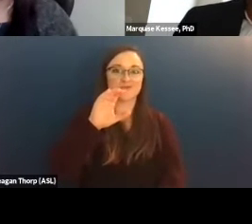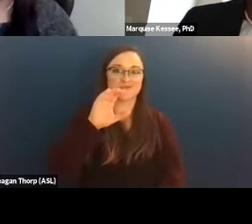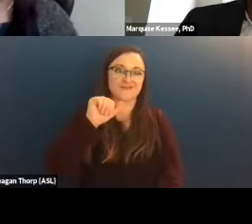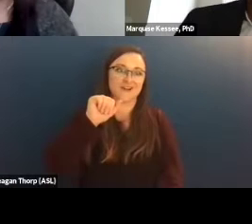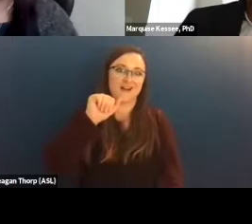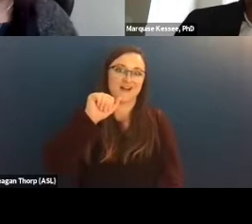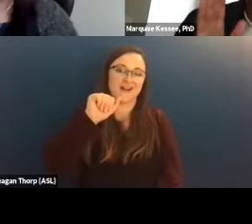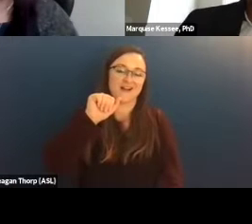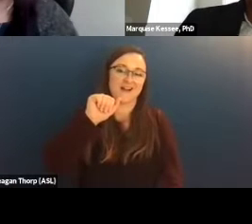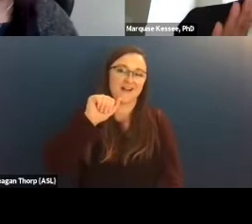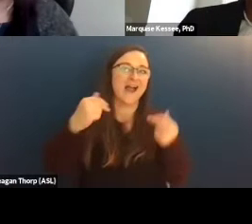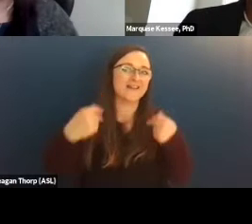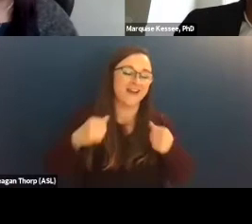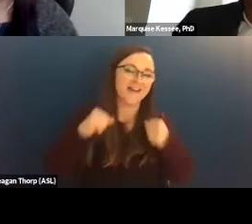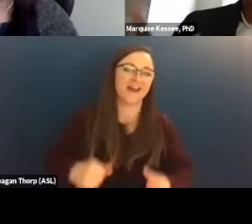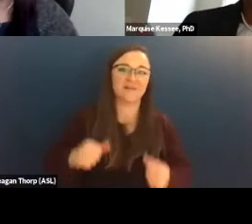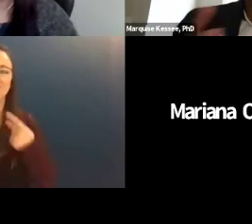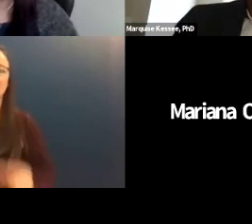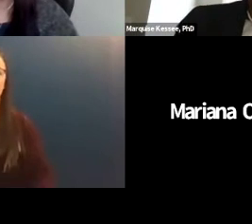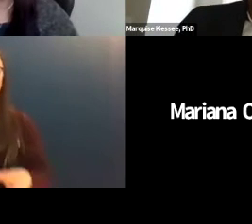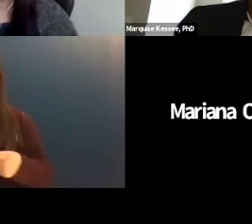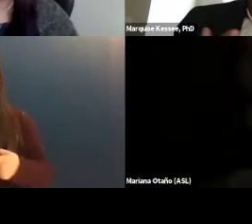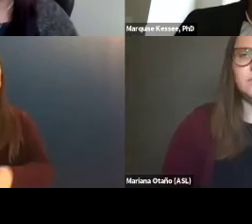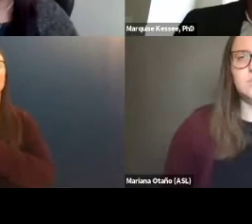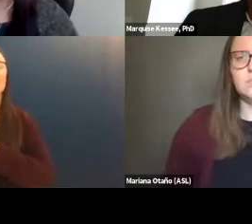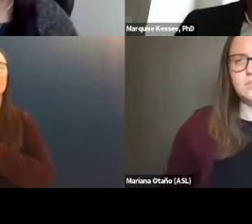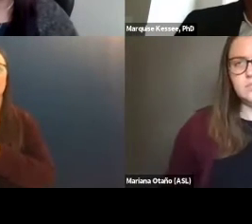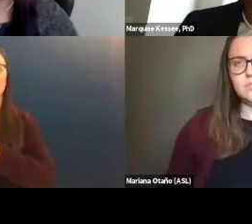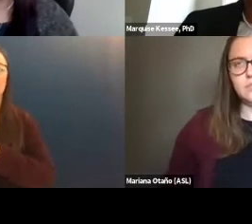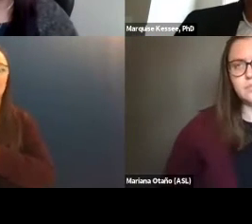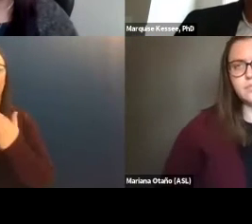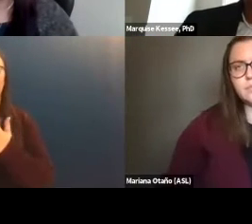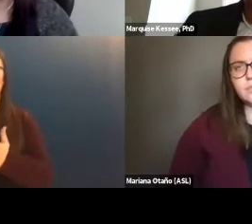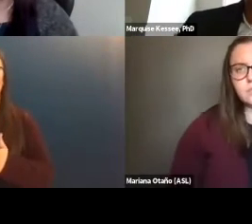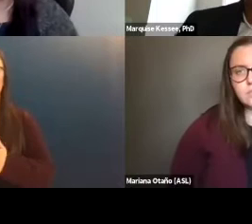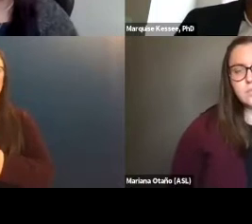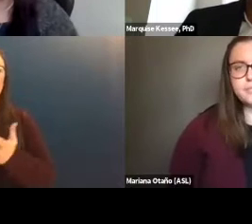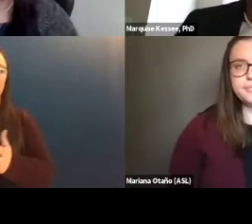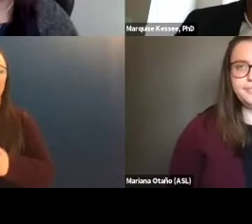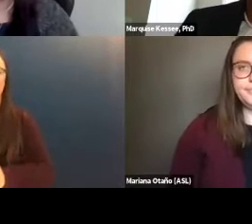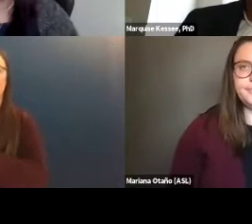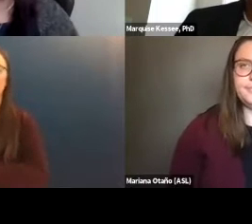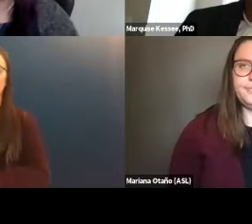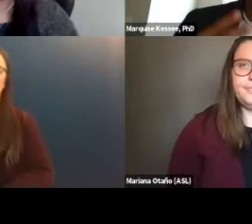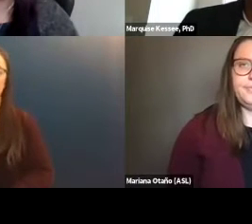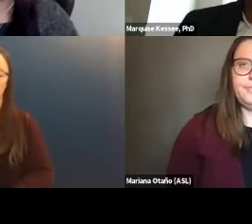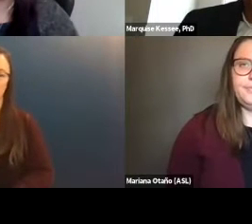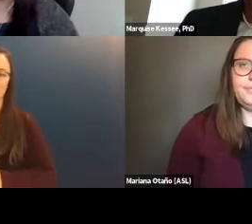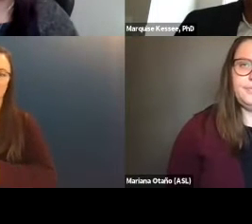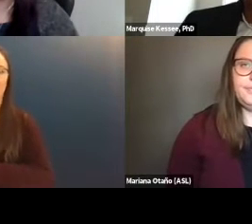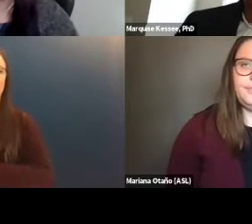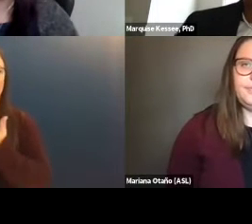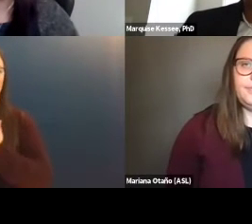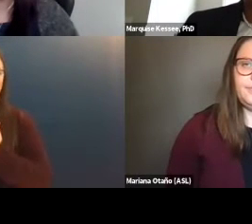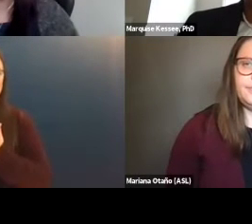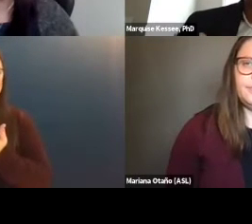for four semesters, you know, you've taken one and two, the lectures and the labs, you want it to count and represent. The second action